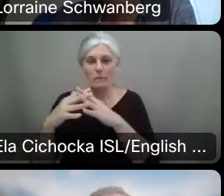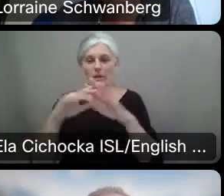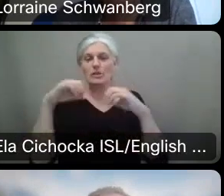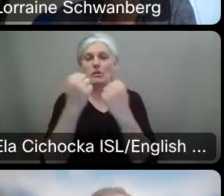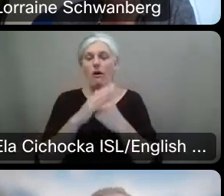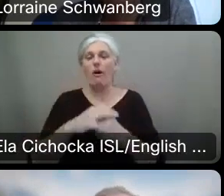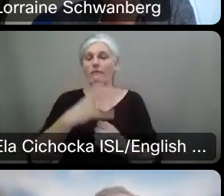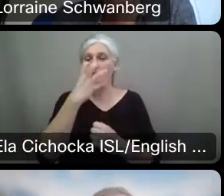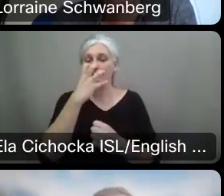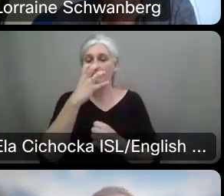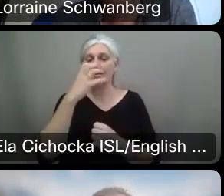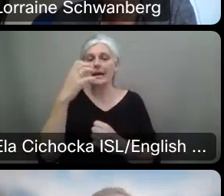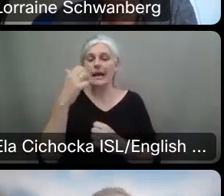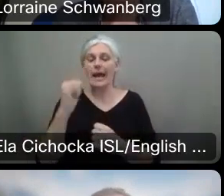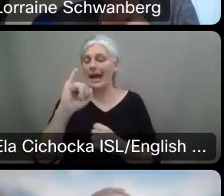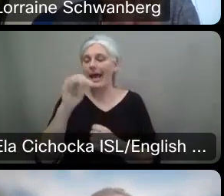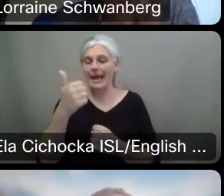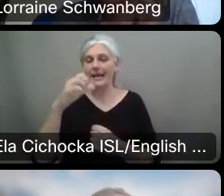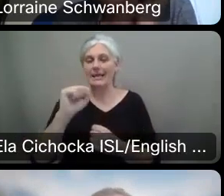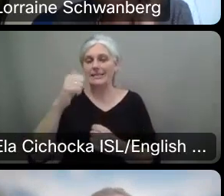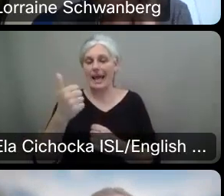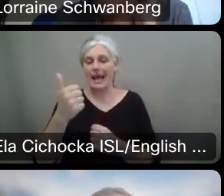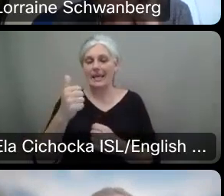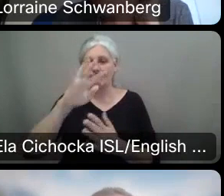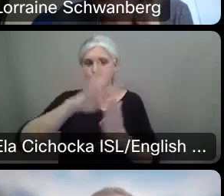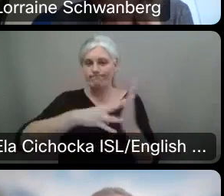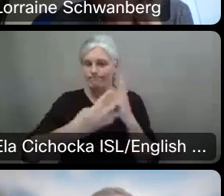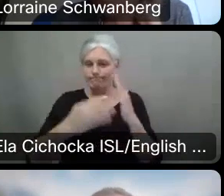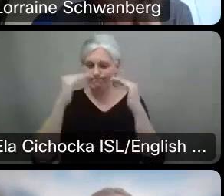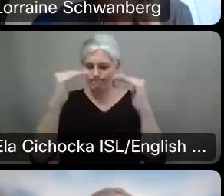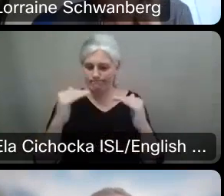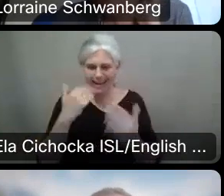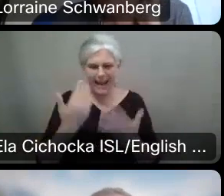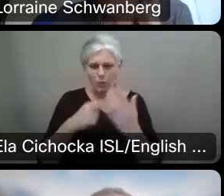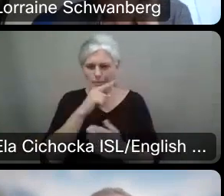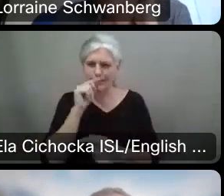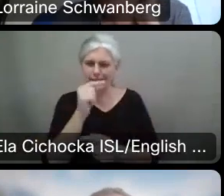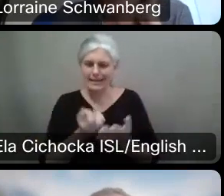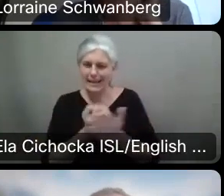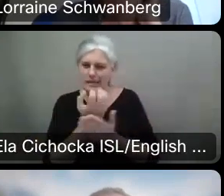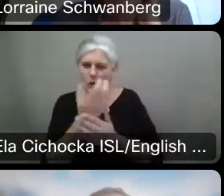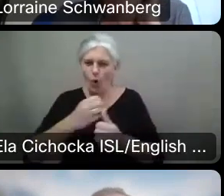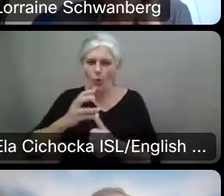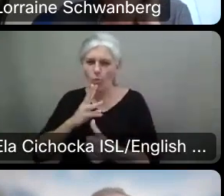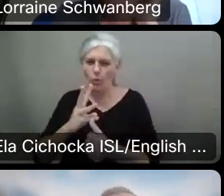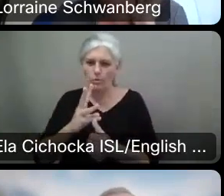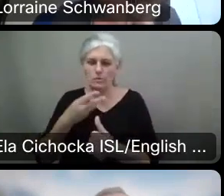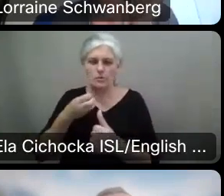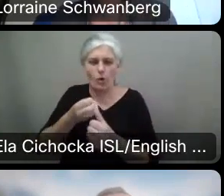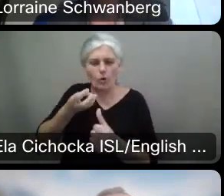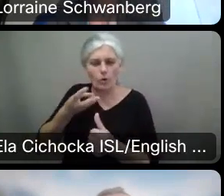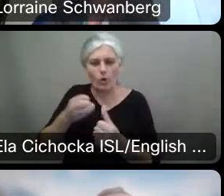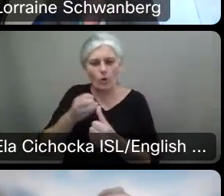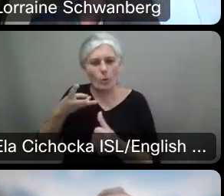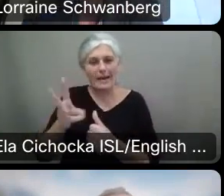Anesthesia, the ASA score. Can you explain that, or how would you interpret an otherwise healthy